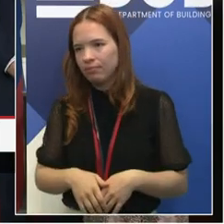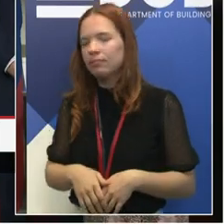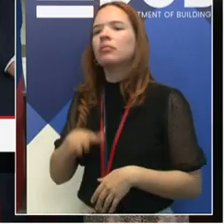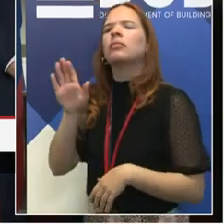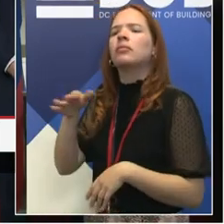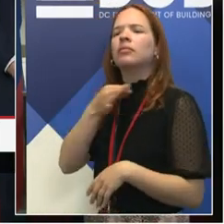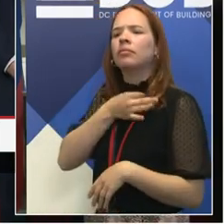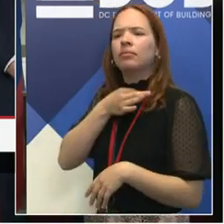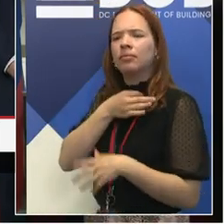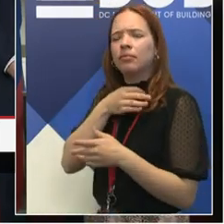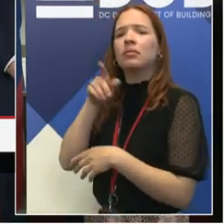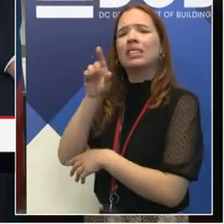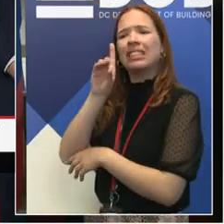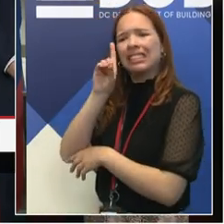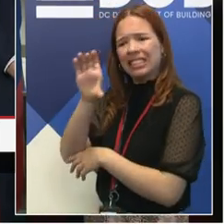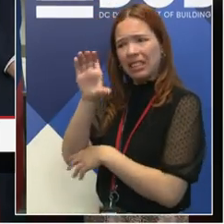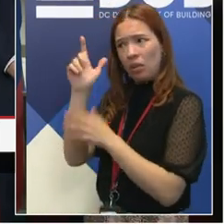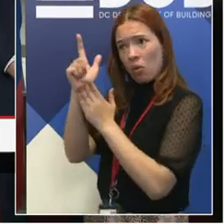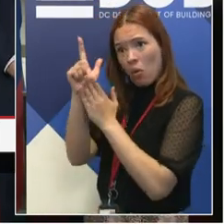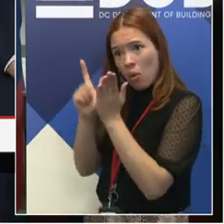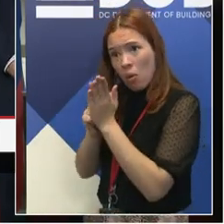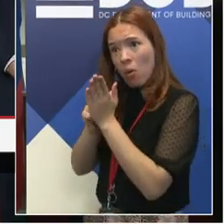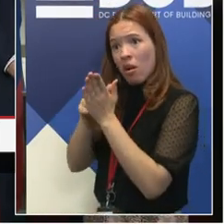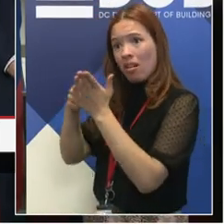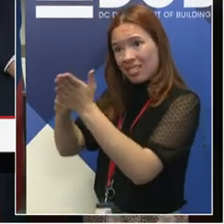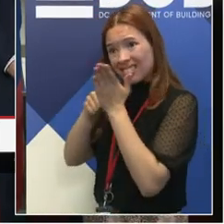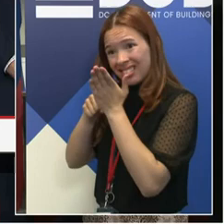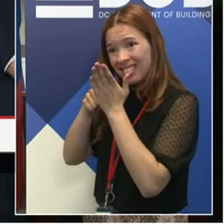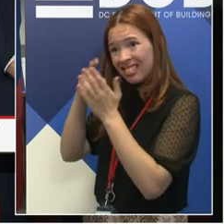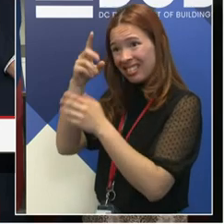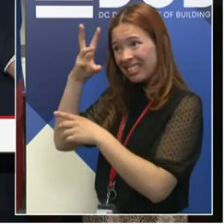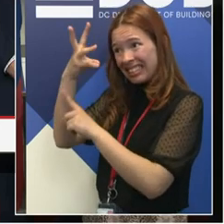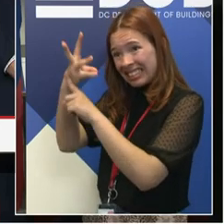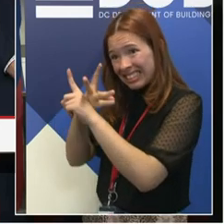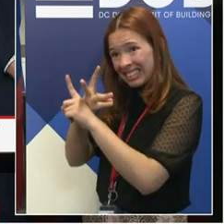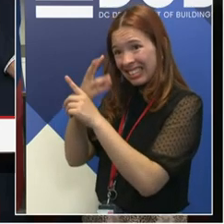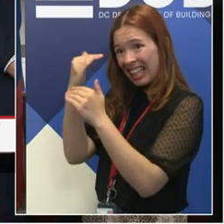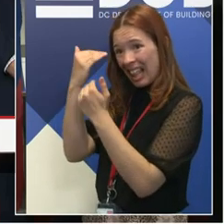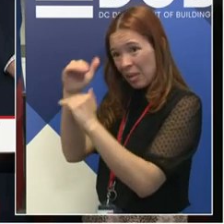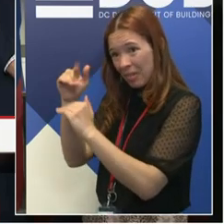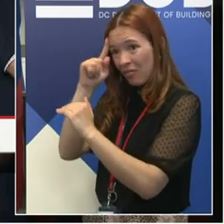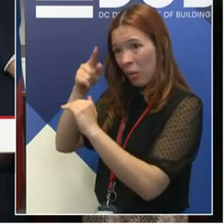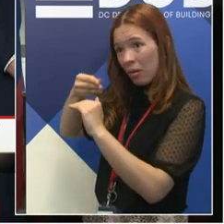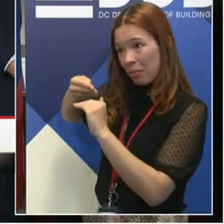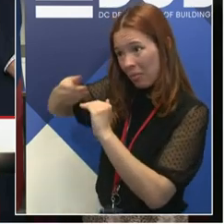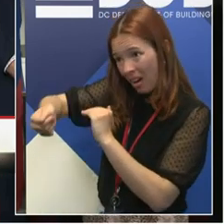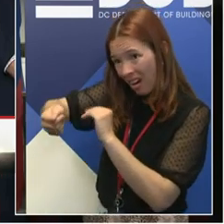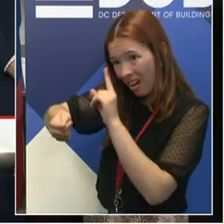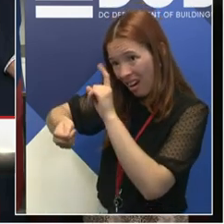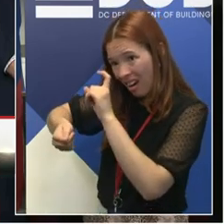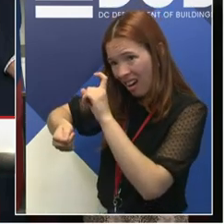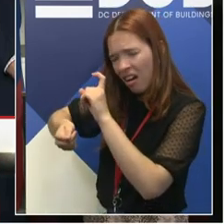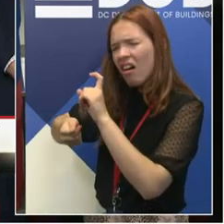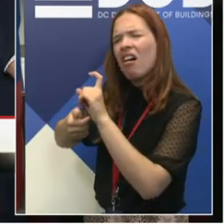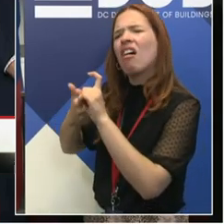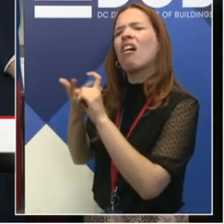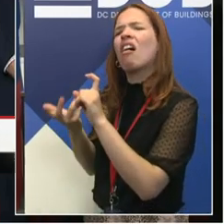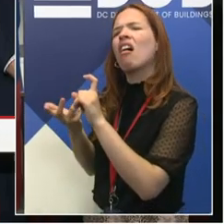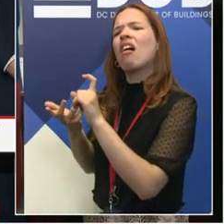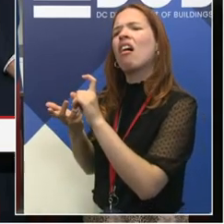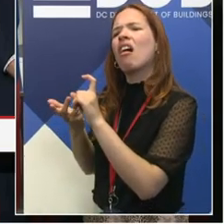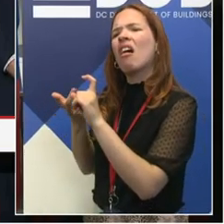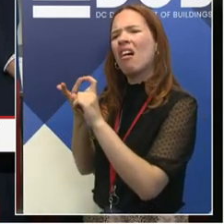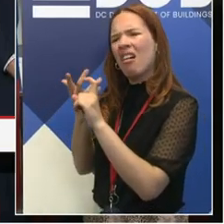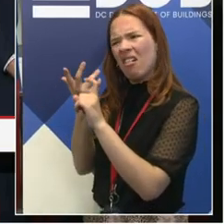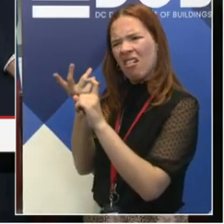think it's been more than 6 months since she's been in the position. I'm just curious, is she being paid? Of course. So, despite DC